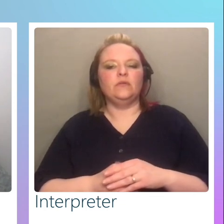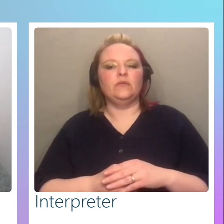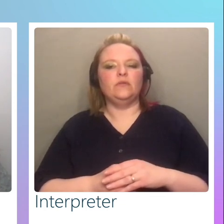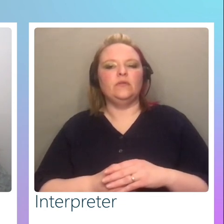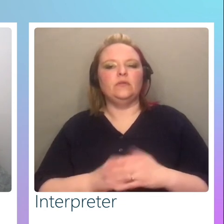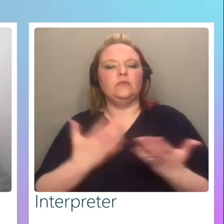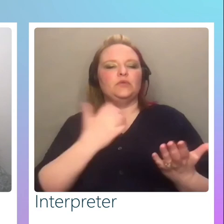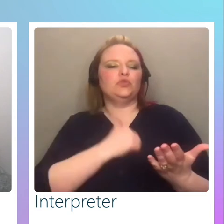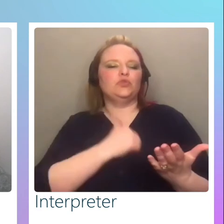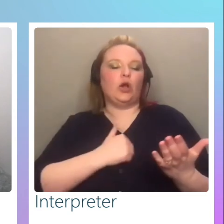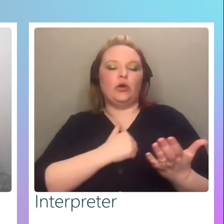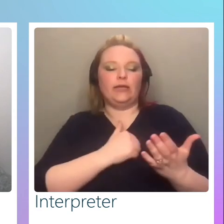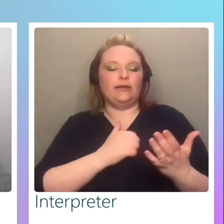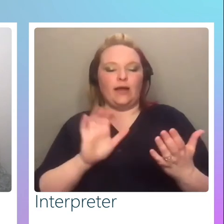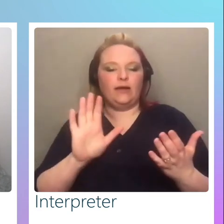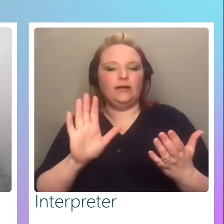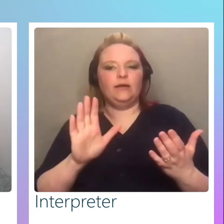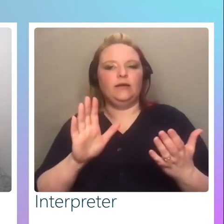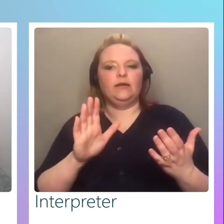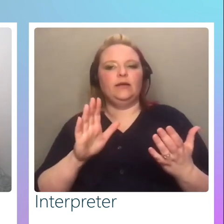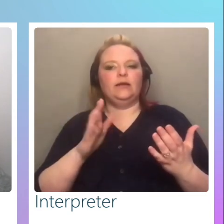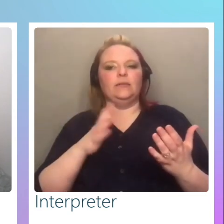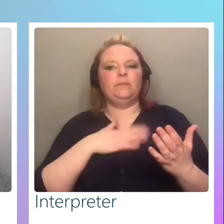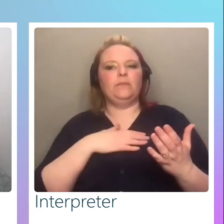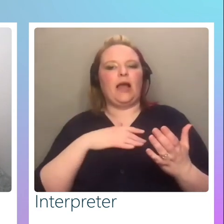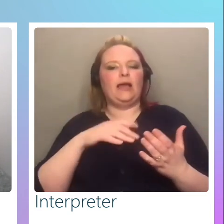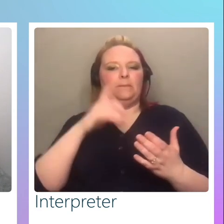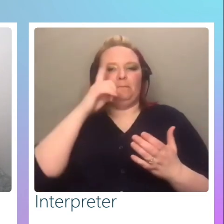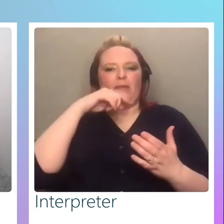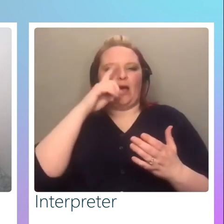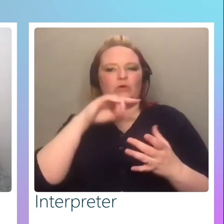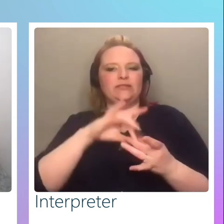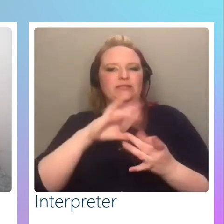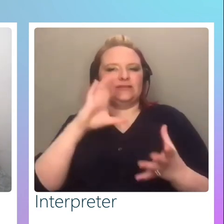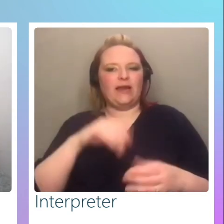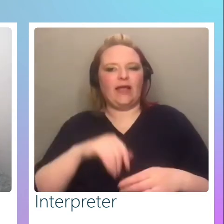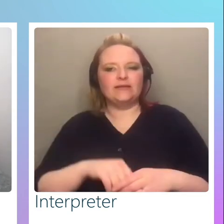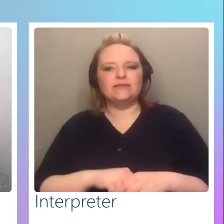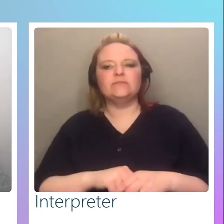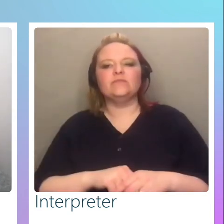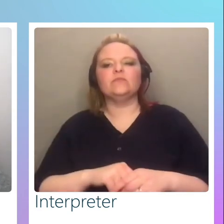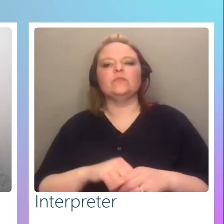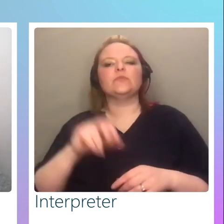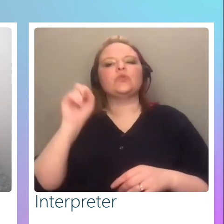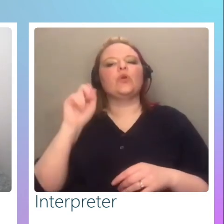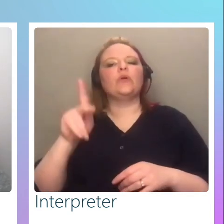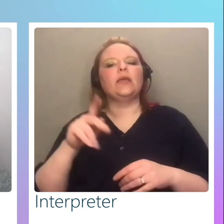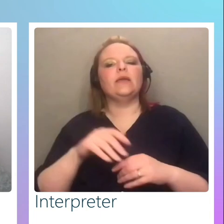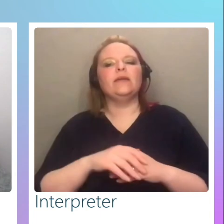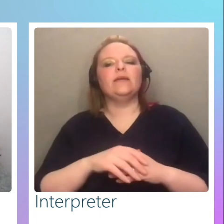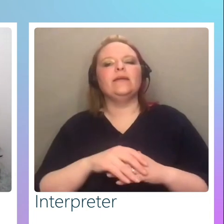Sorry about that. My mouse got disconnected. Okay.